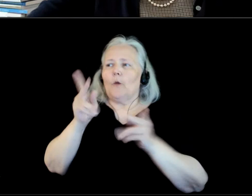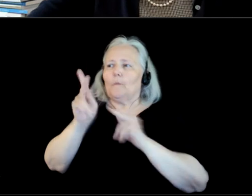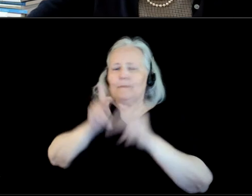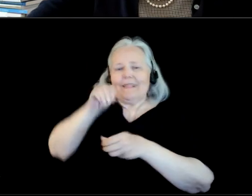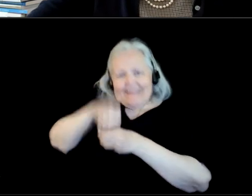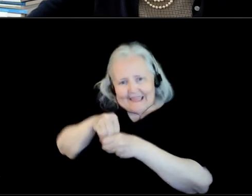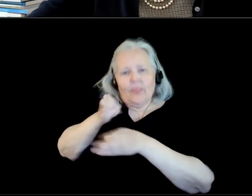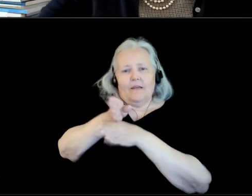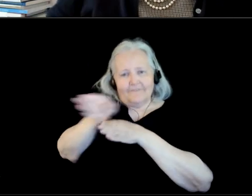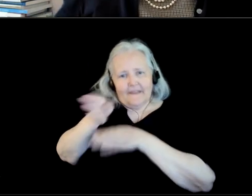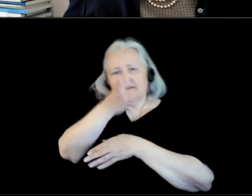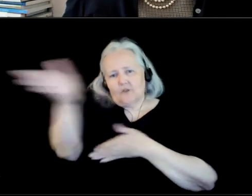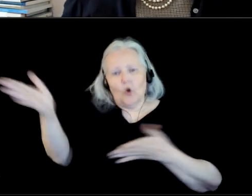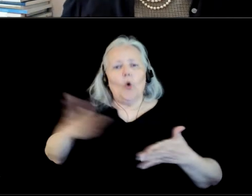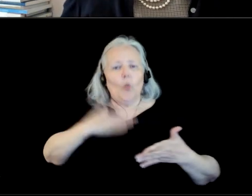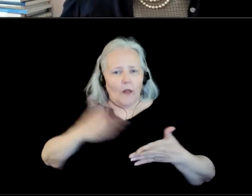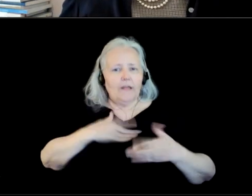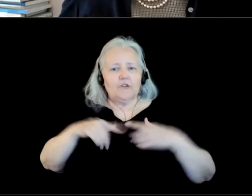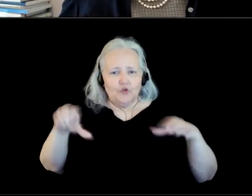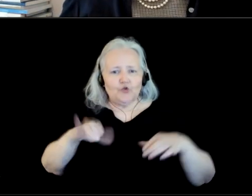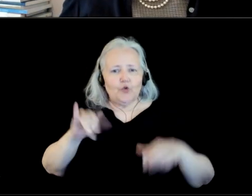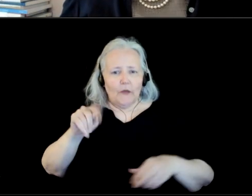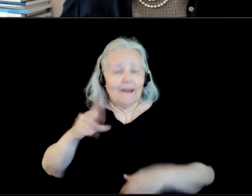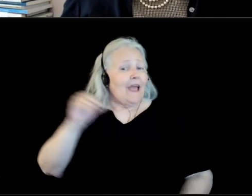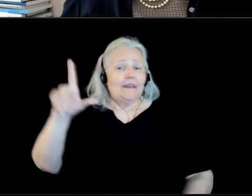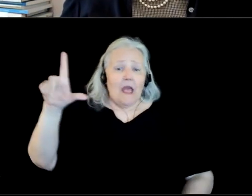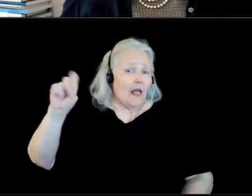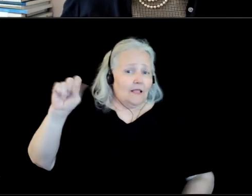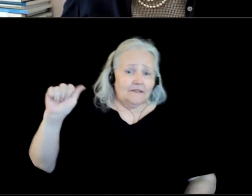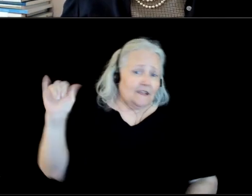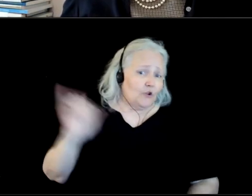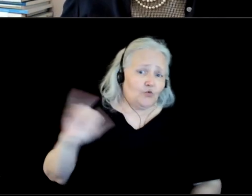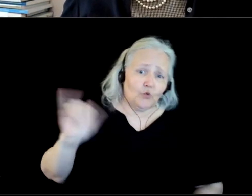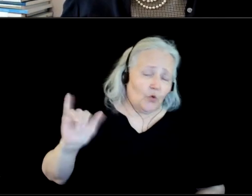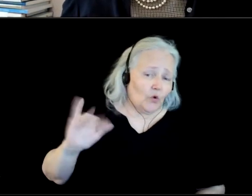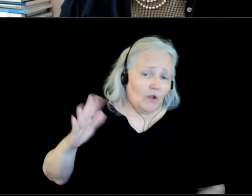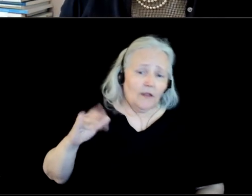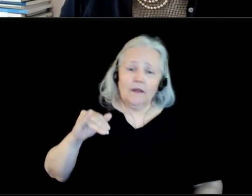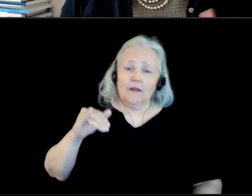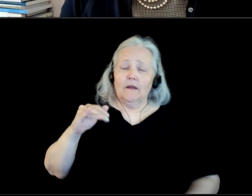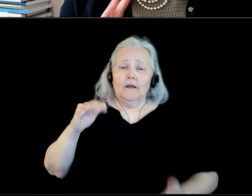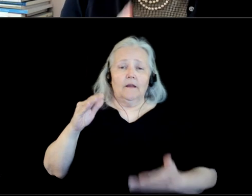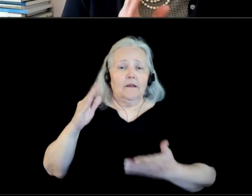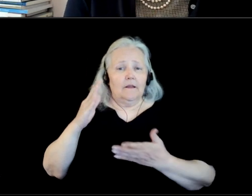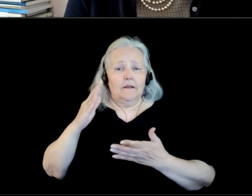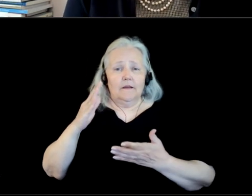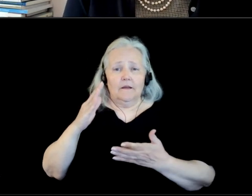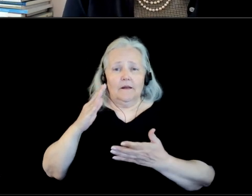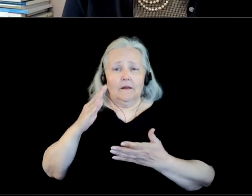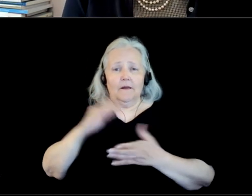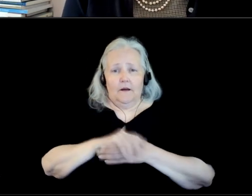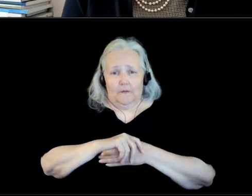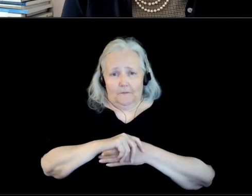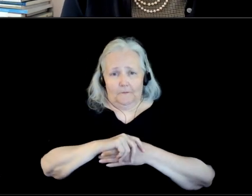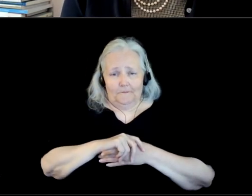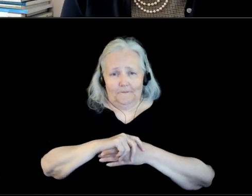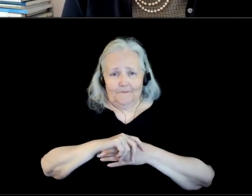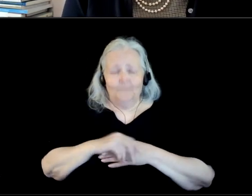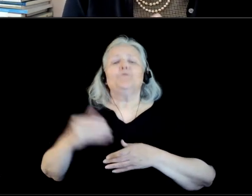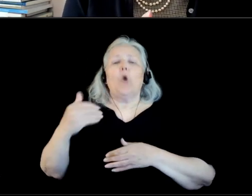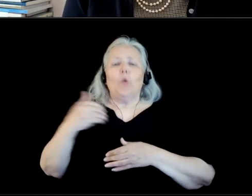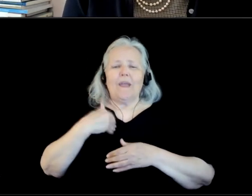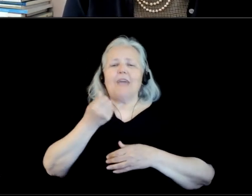And the Linguistic Society of America, again, if you're sometimes people get a little, we have a number of publishers that